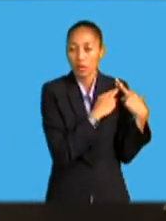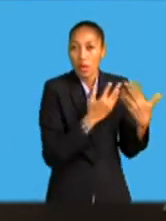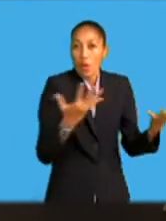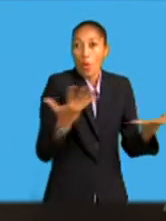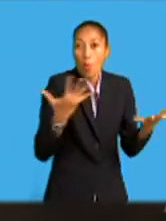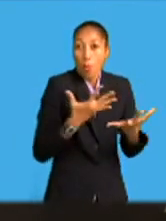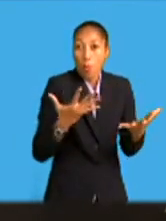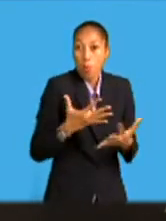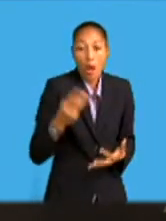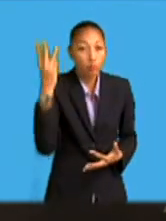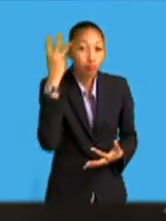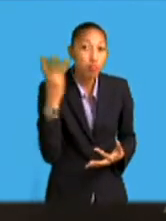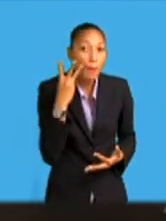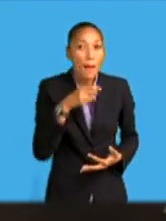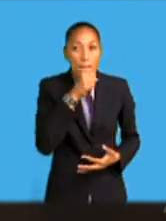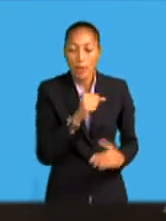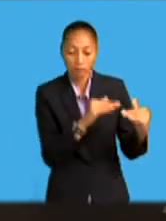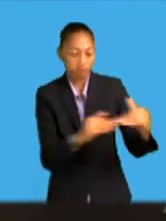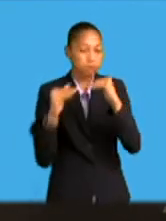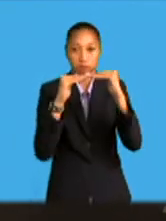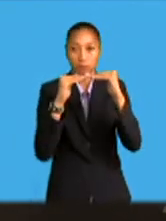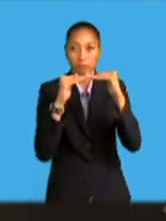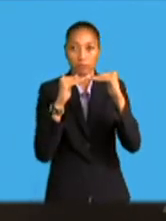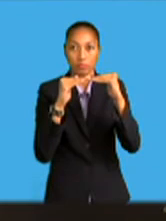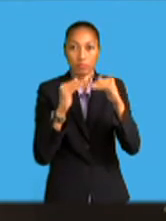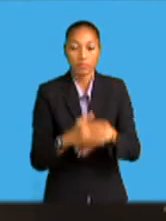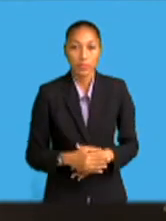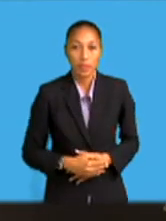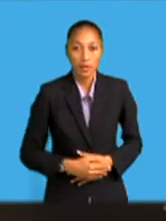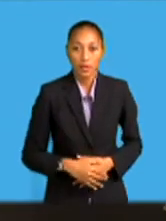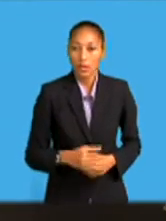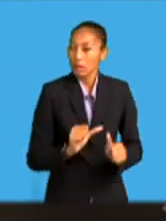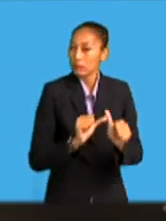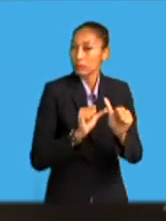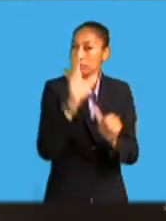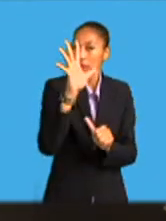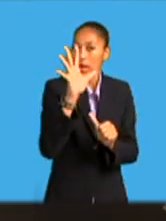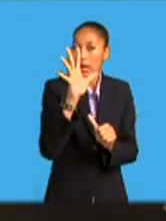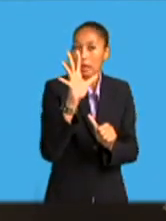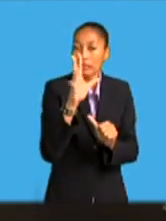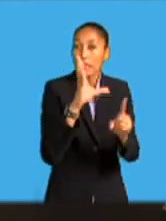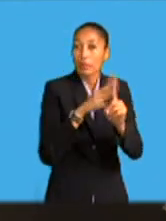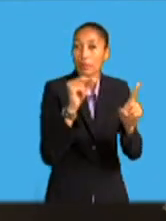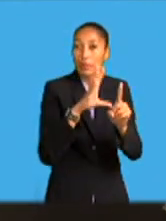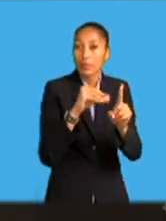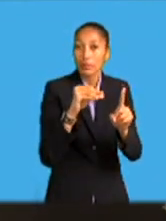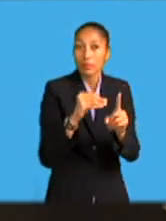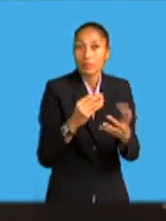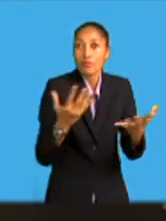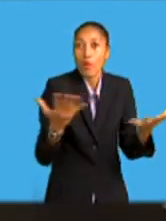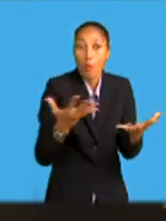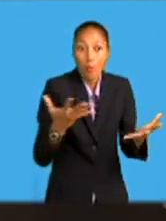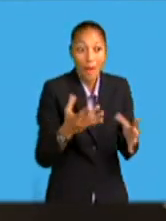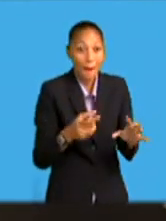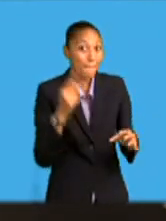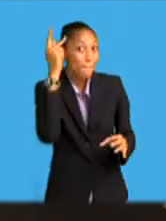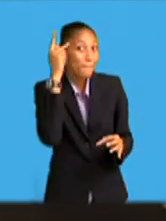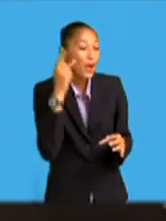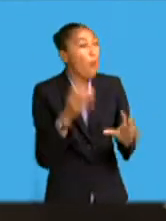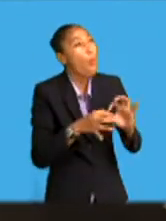gender equality is promoted. An excellent example of these changes is apparent in my own